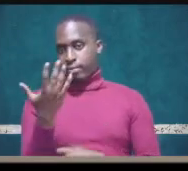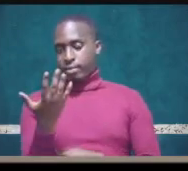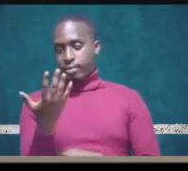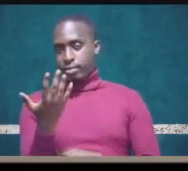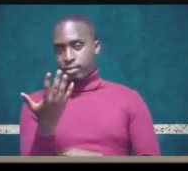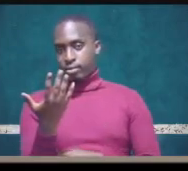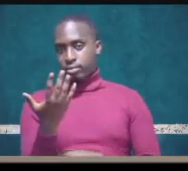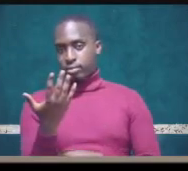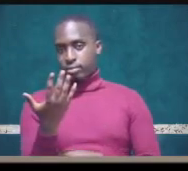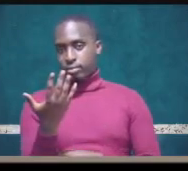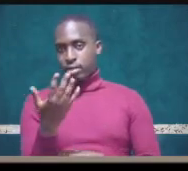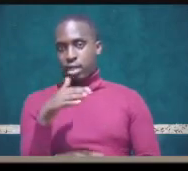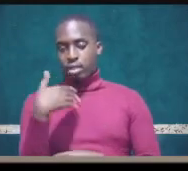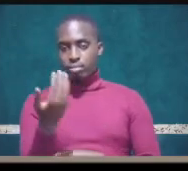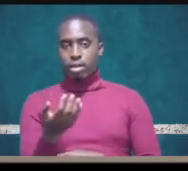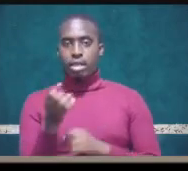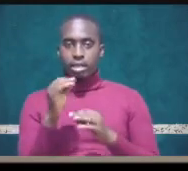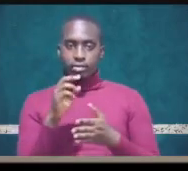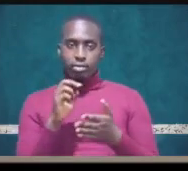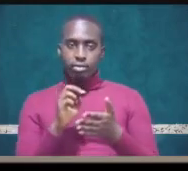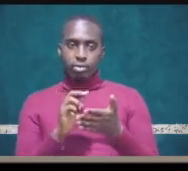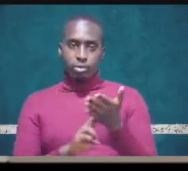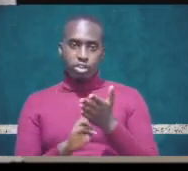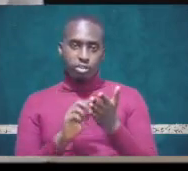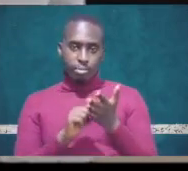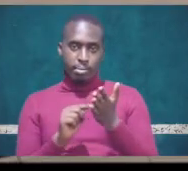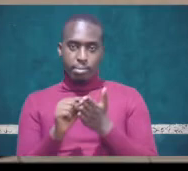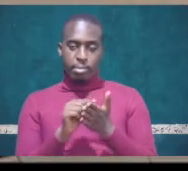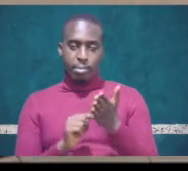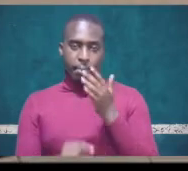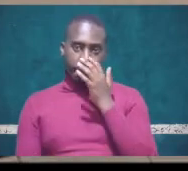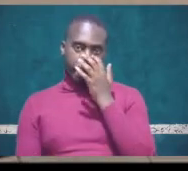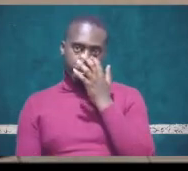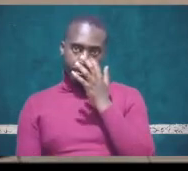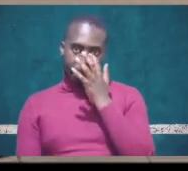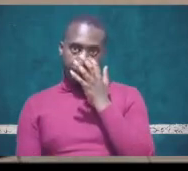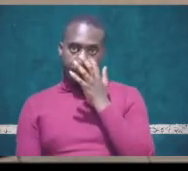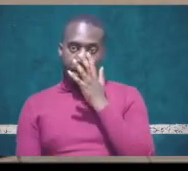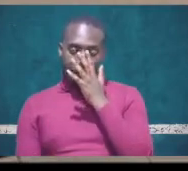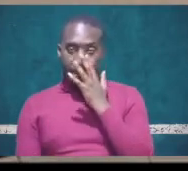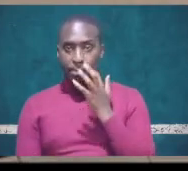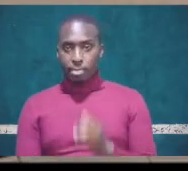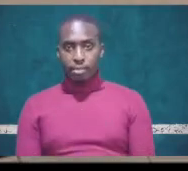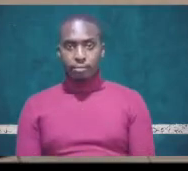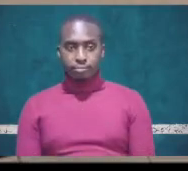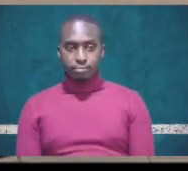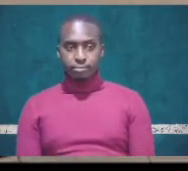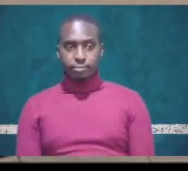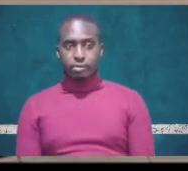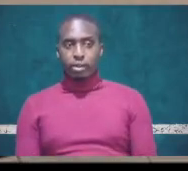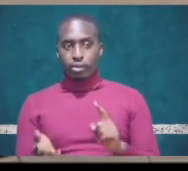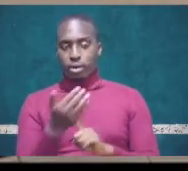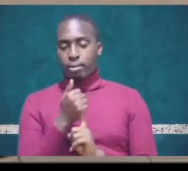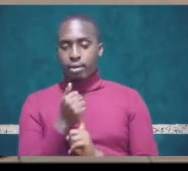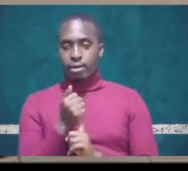35. And then when we calculate that, we